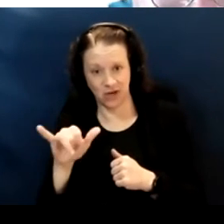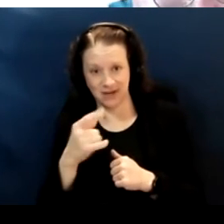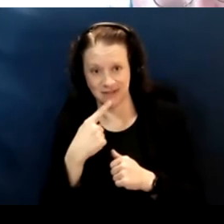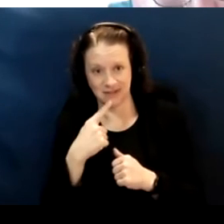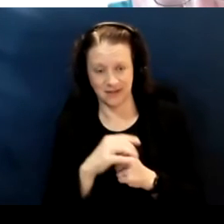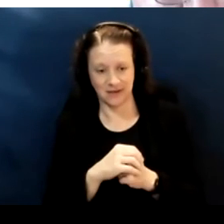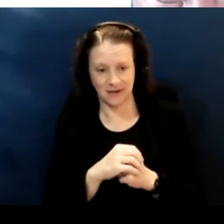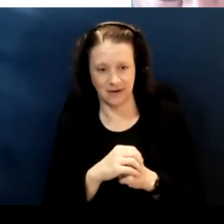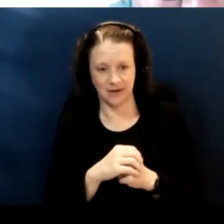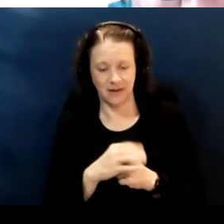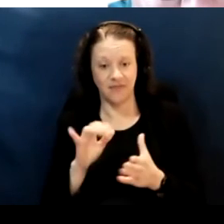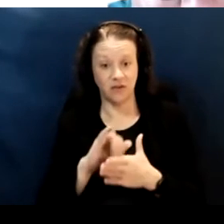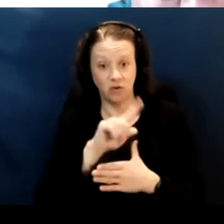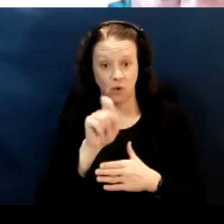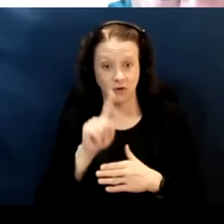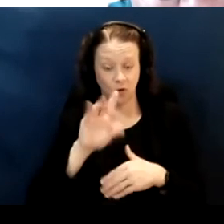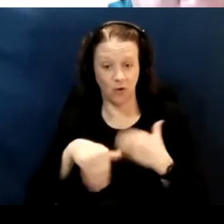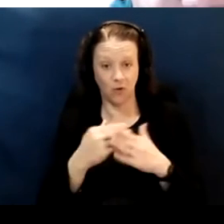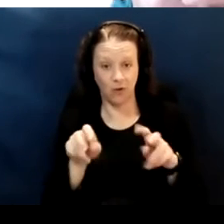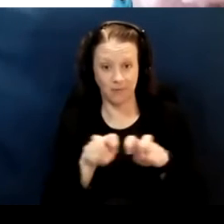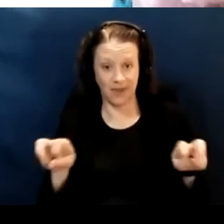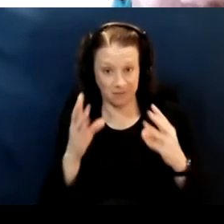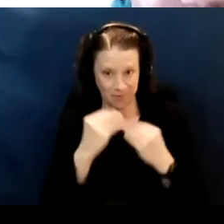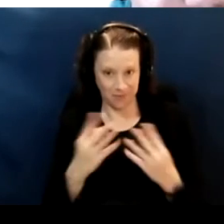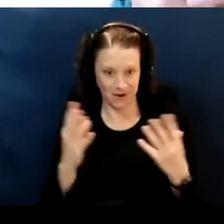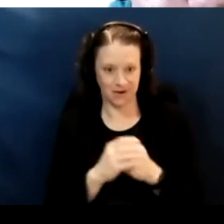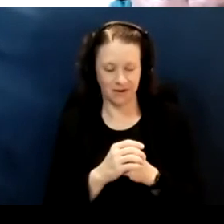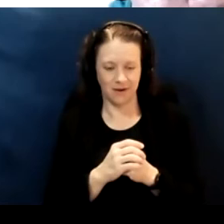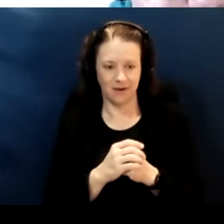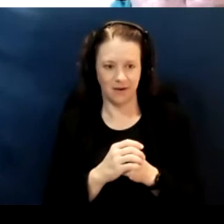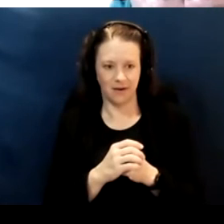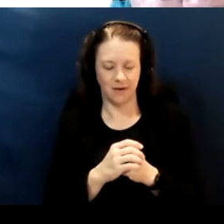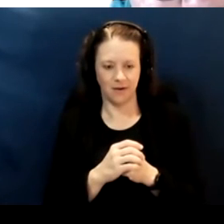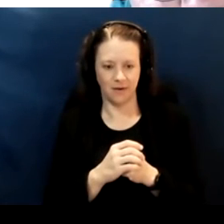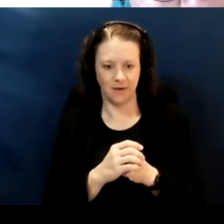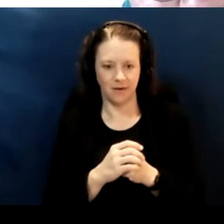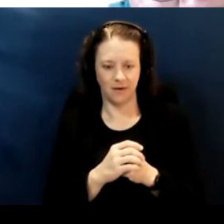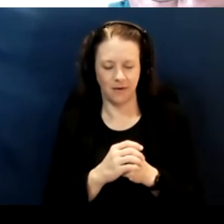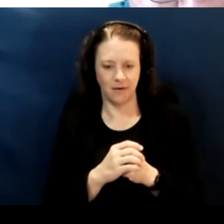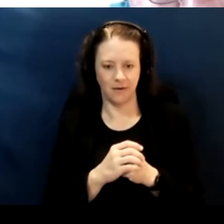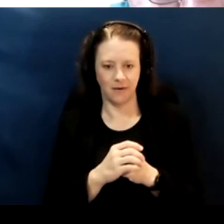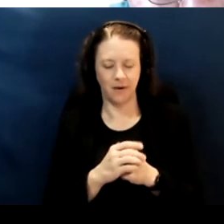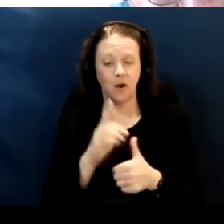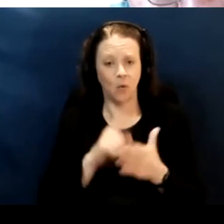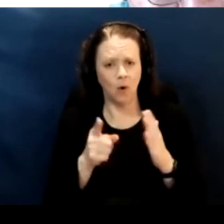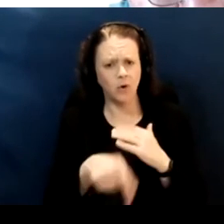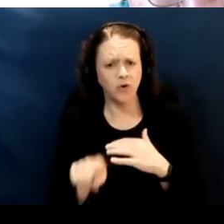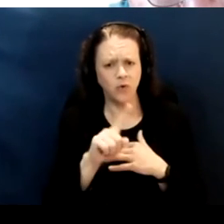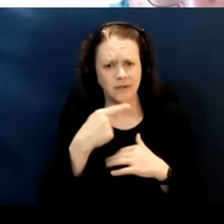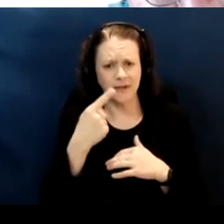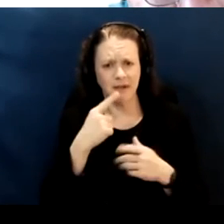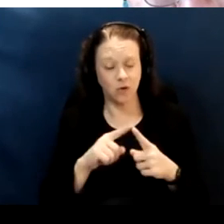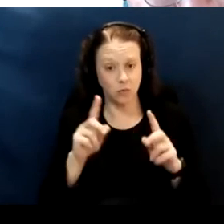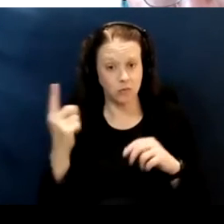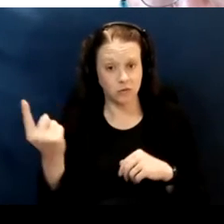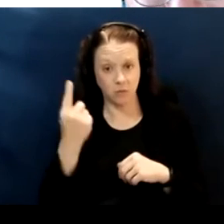This is a question for the whole panel, by the way. What would you say to someone who,